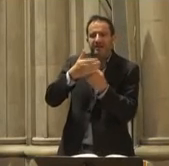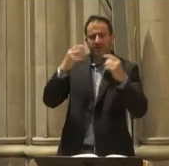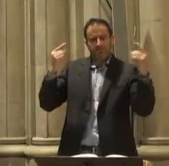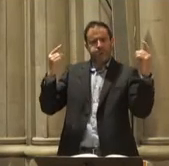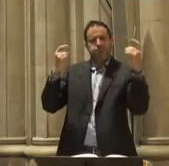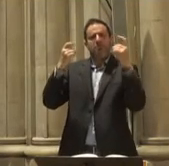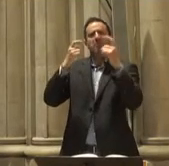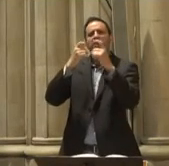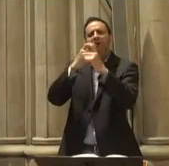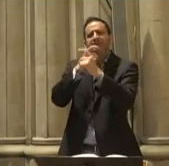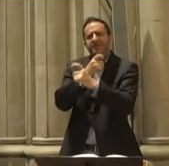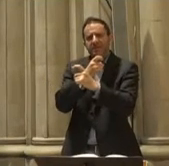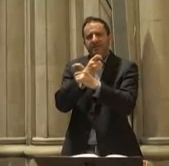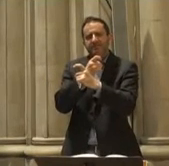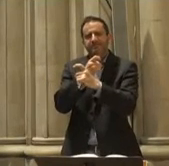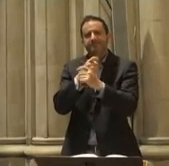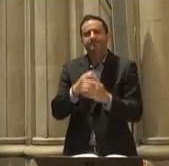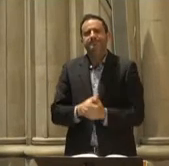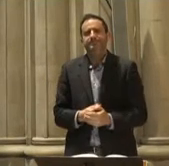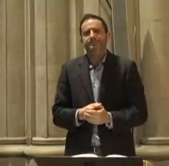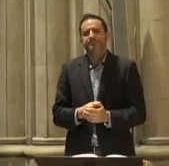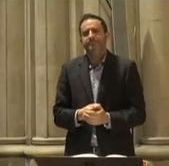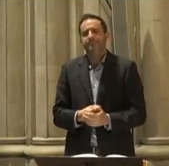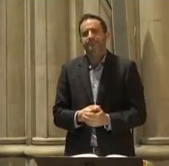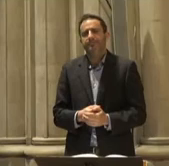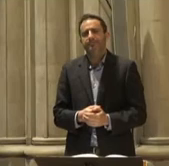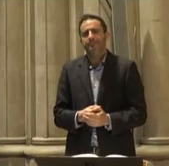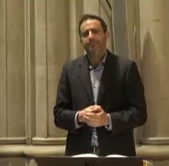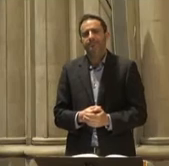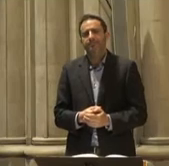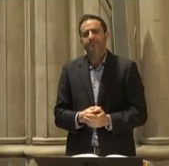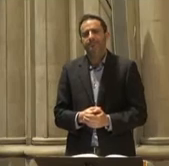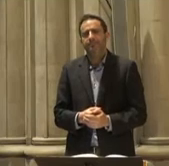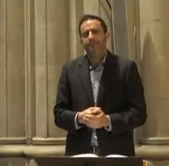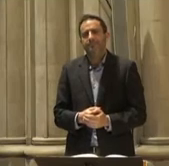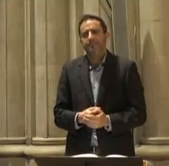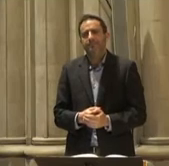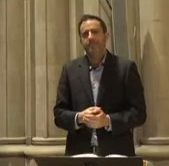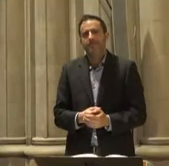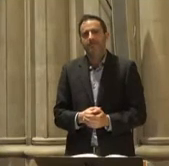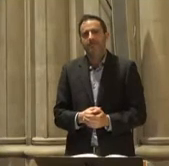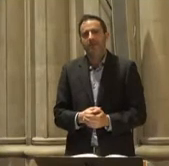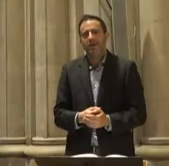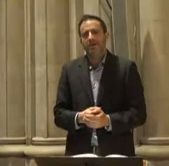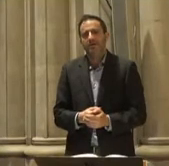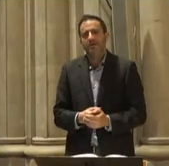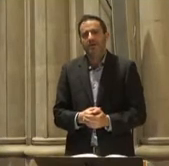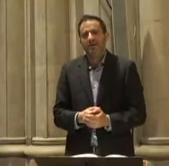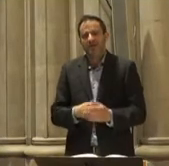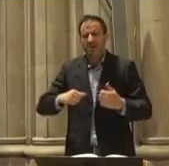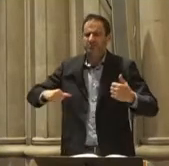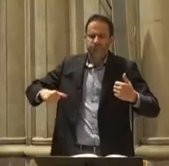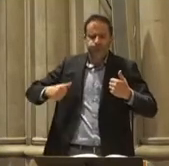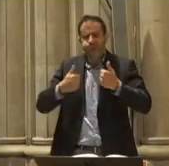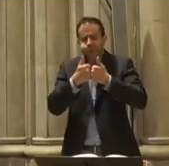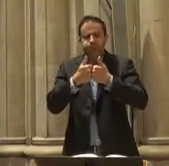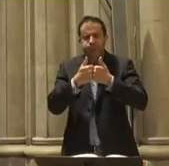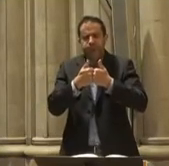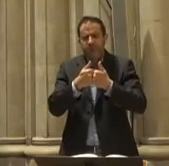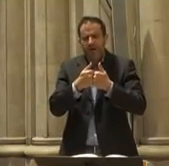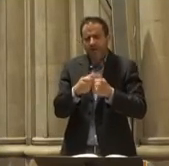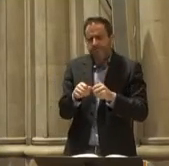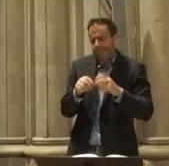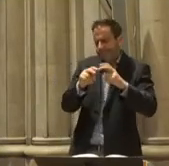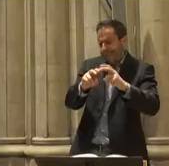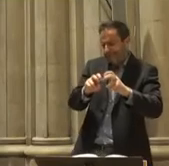complexity that underlies it. Perhaps the most significant challenge when examining